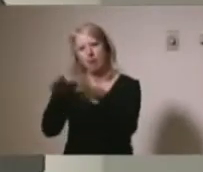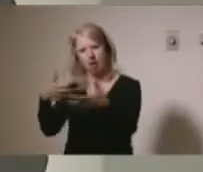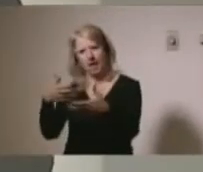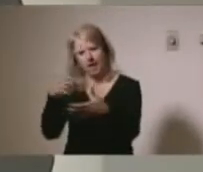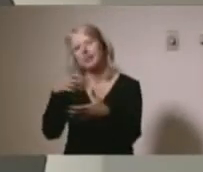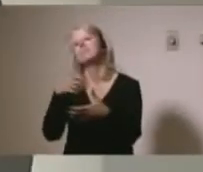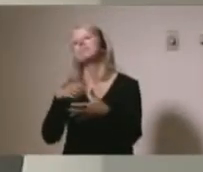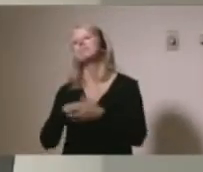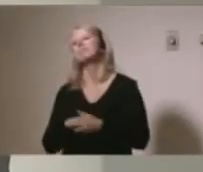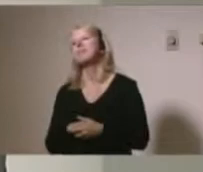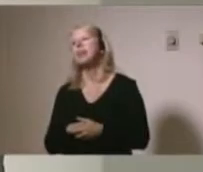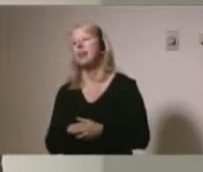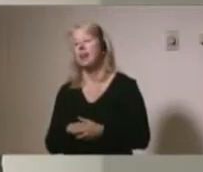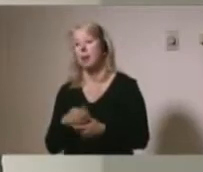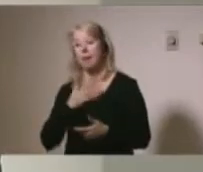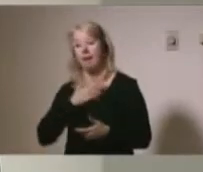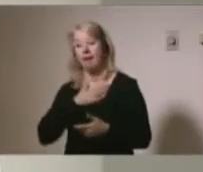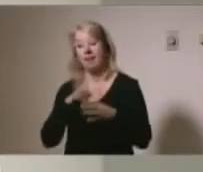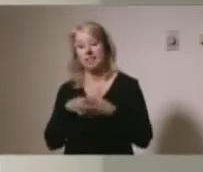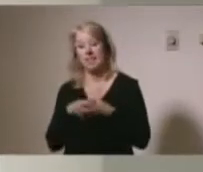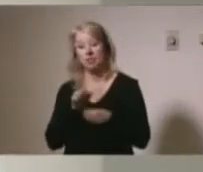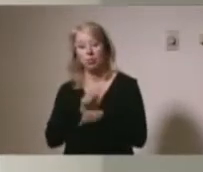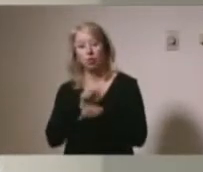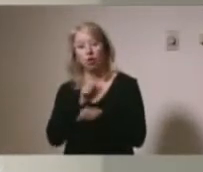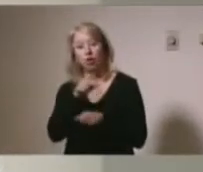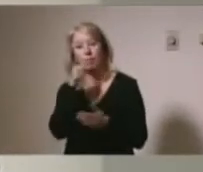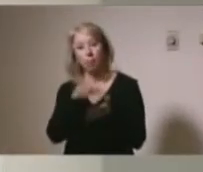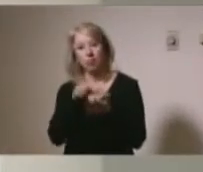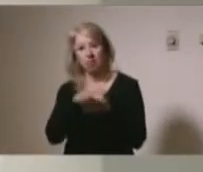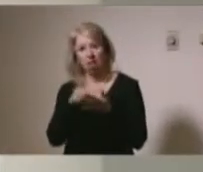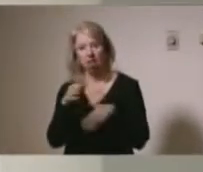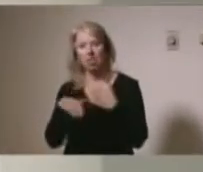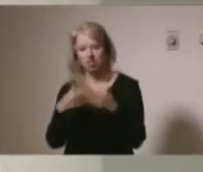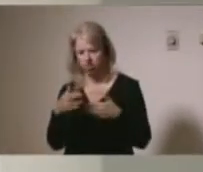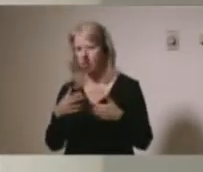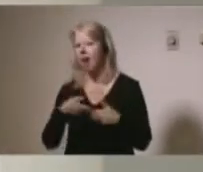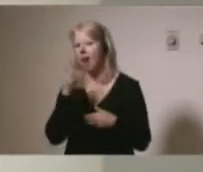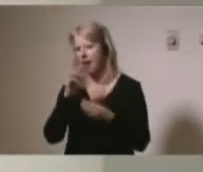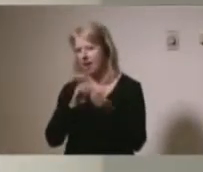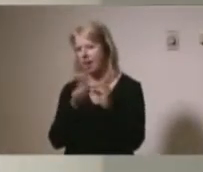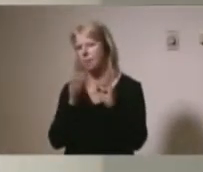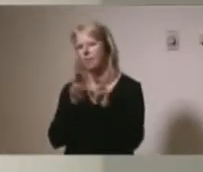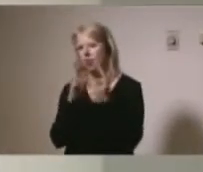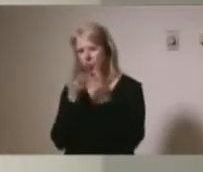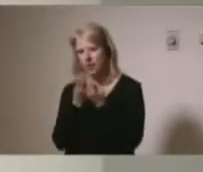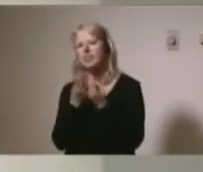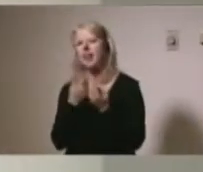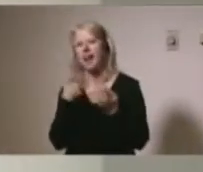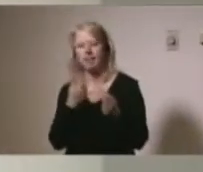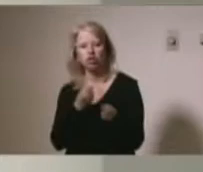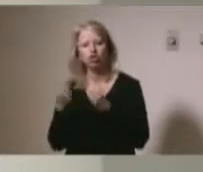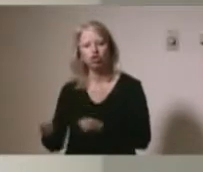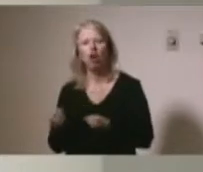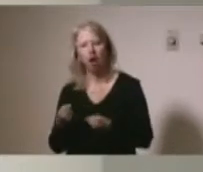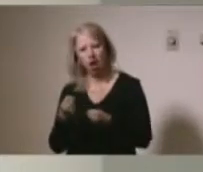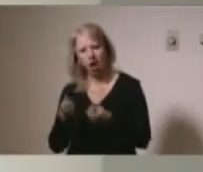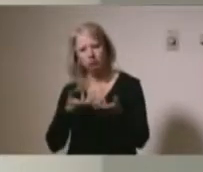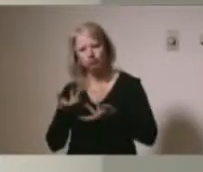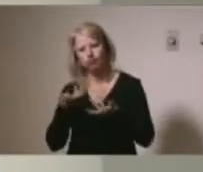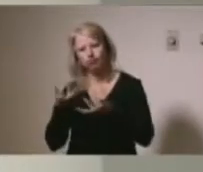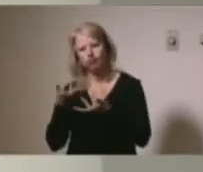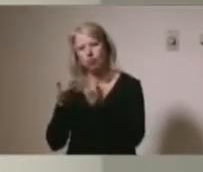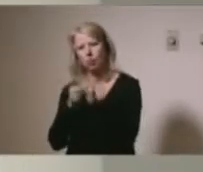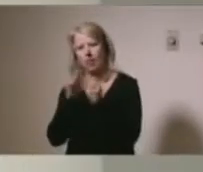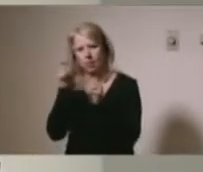The sector I represent, postal and logistics, is highly unionised, which enjoys a strong level of engagement with